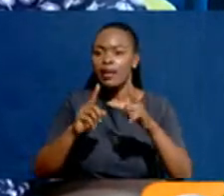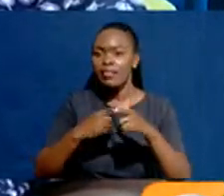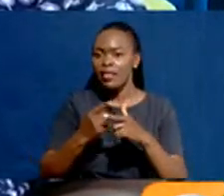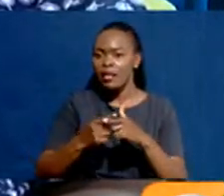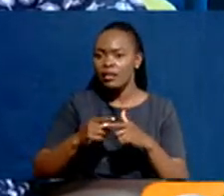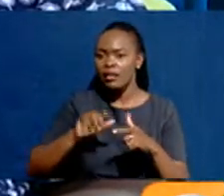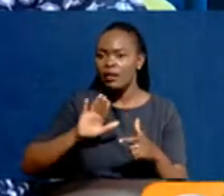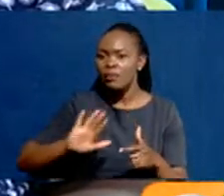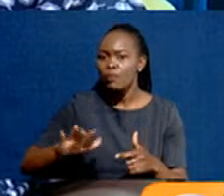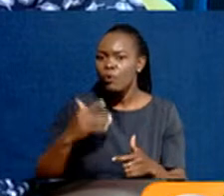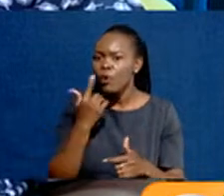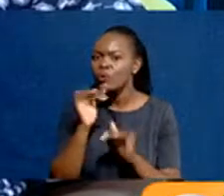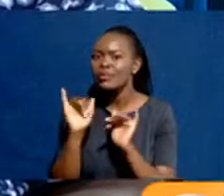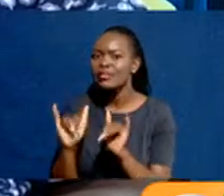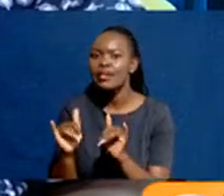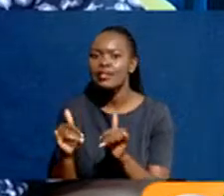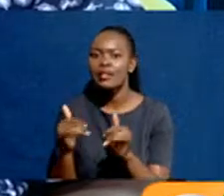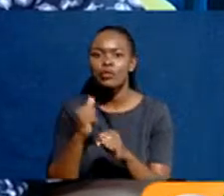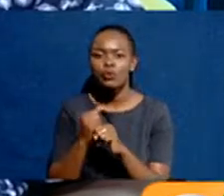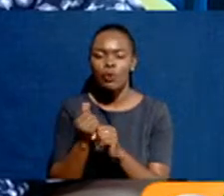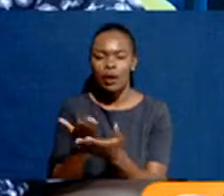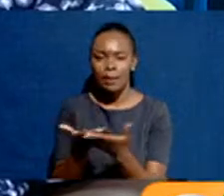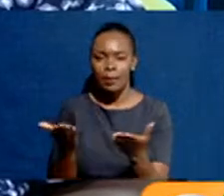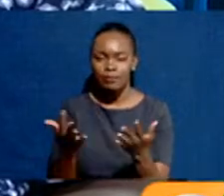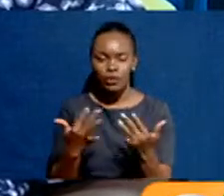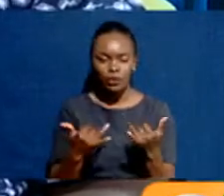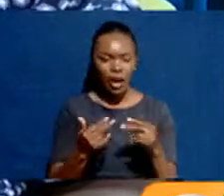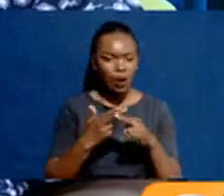days, the president will